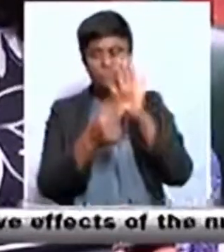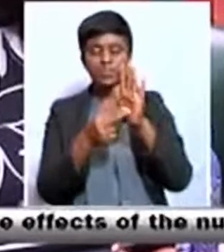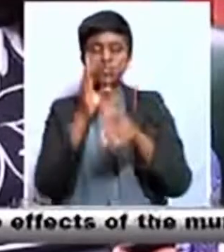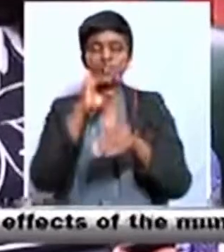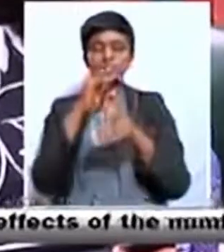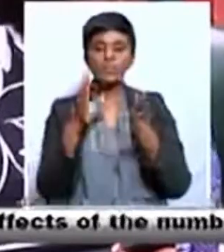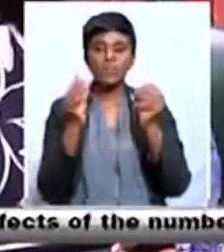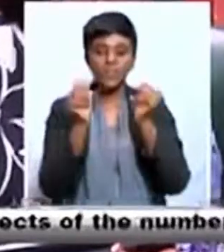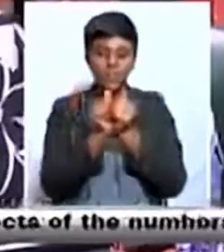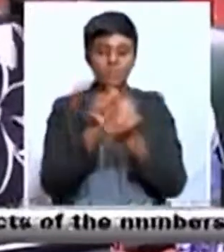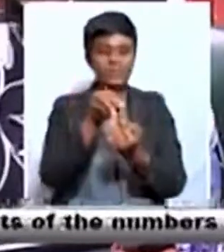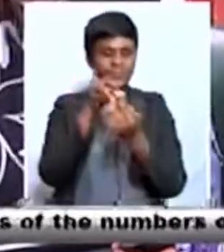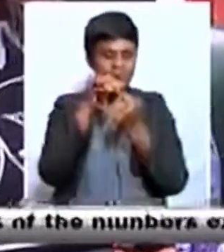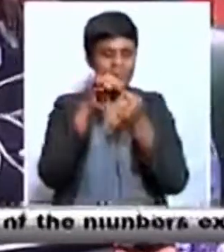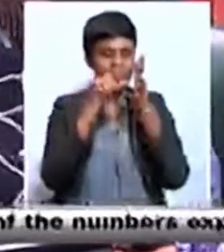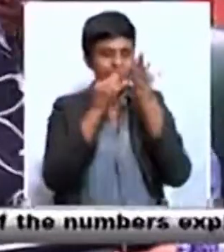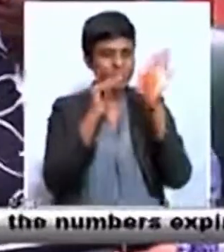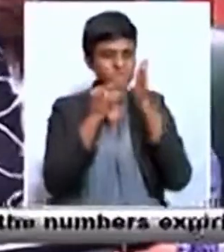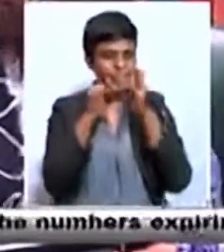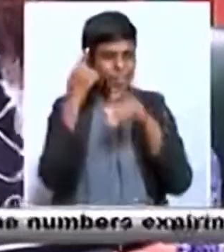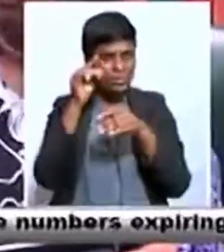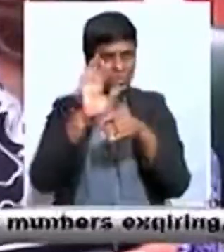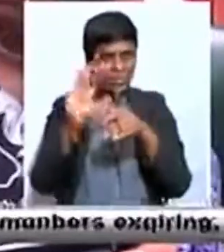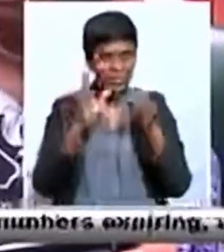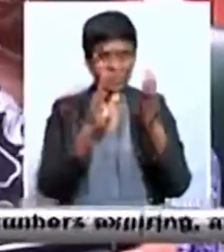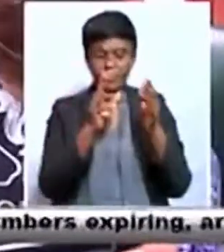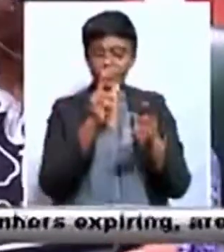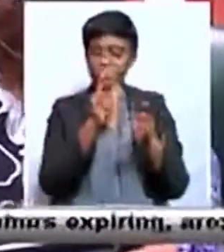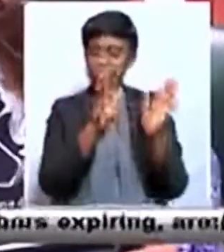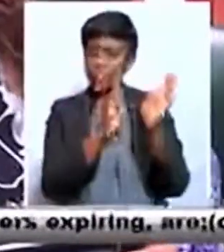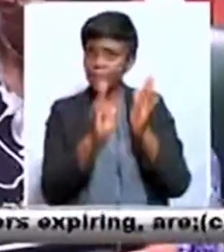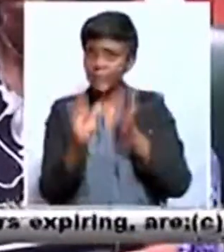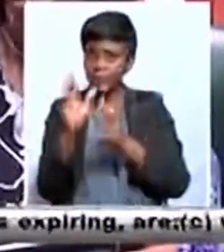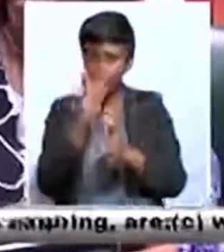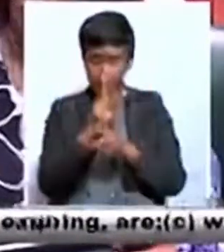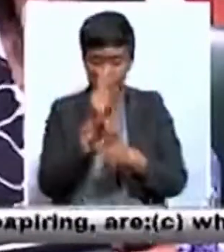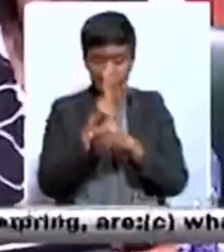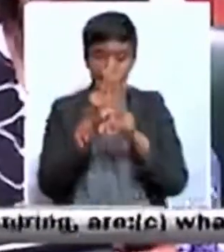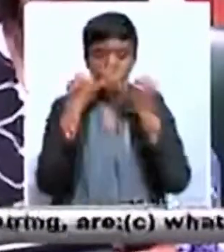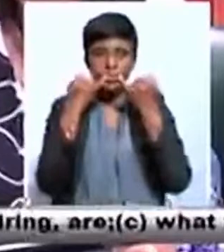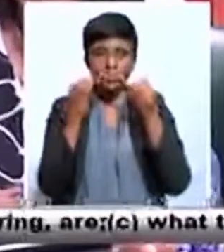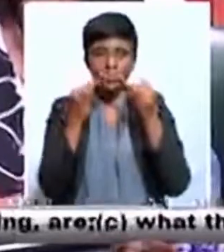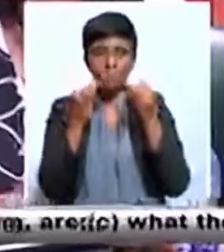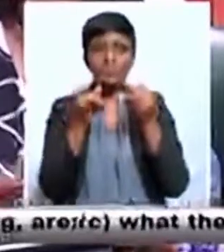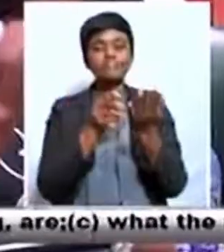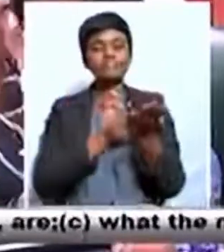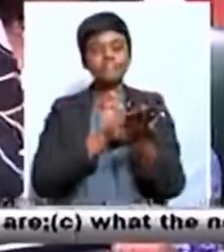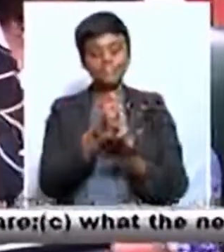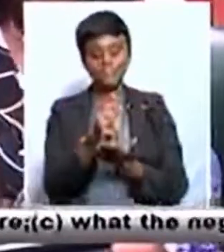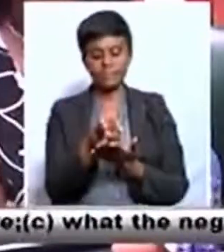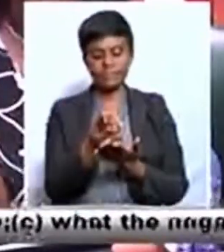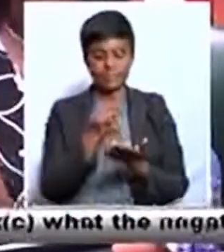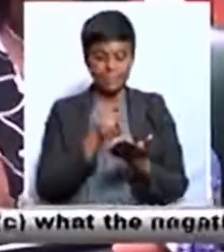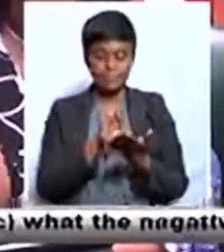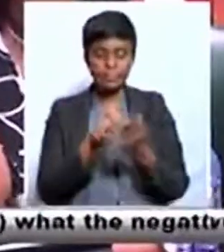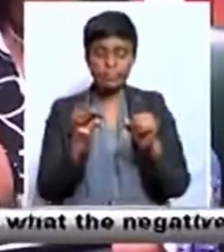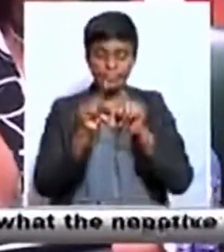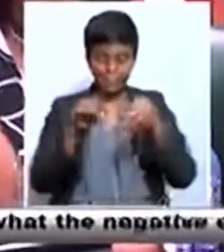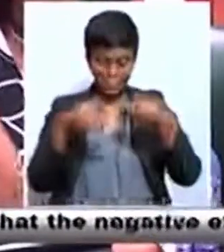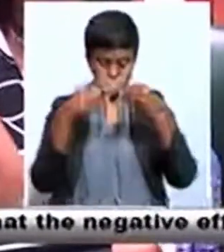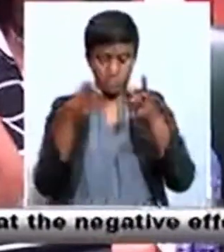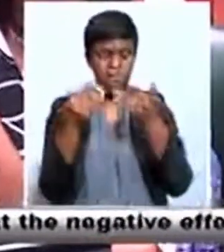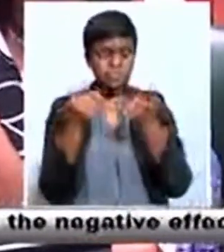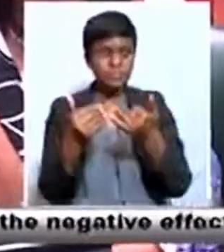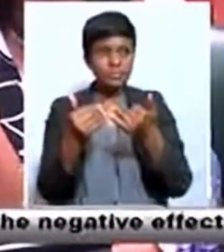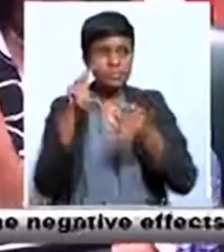with unique identifiers for the purpose of maintaining data integrity. It provides